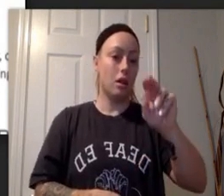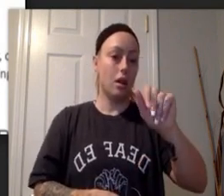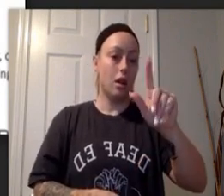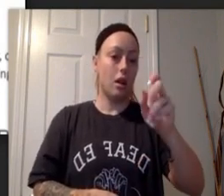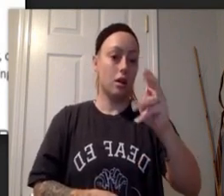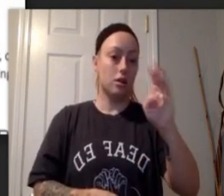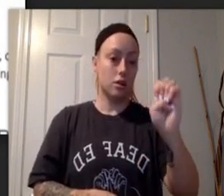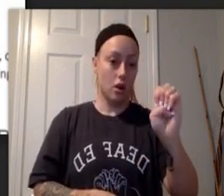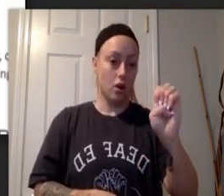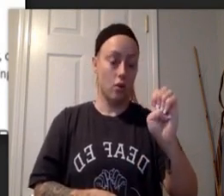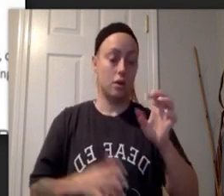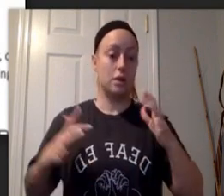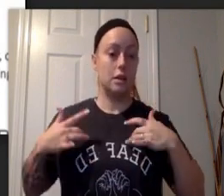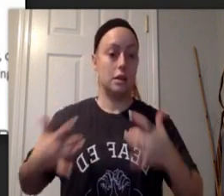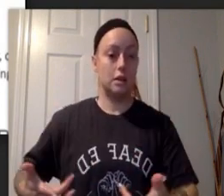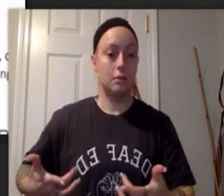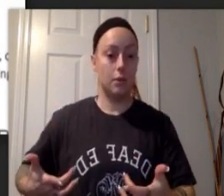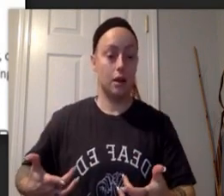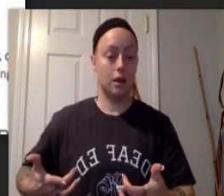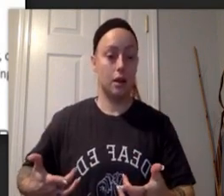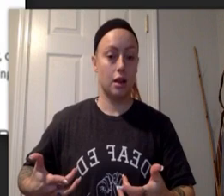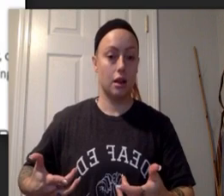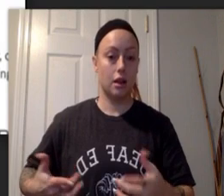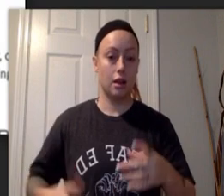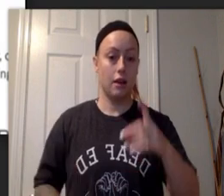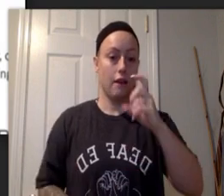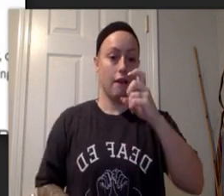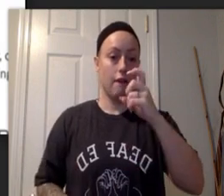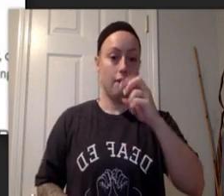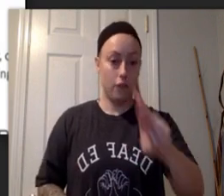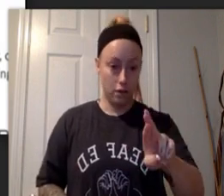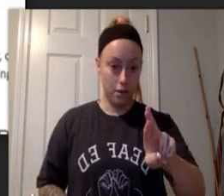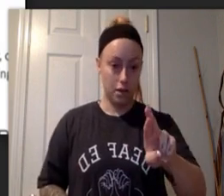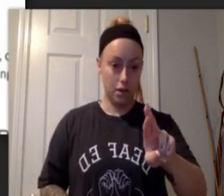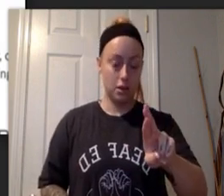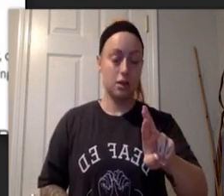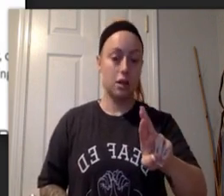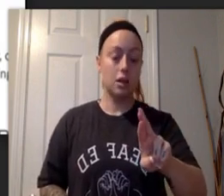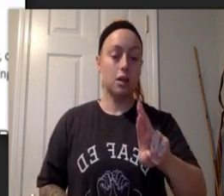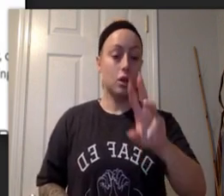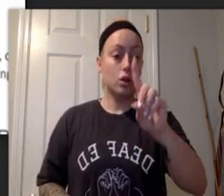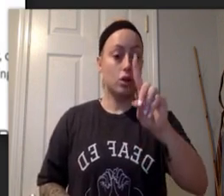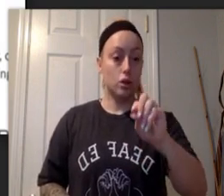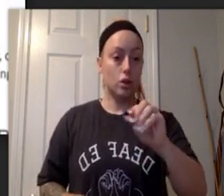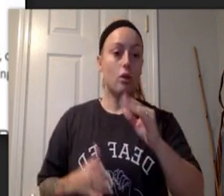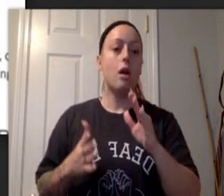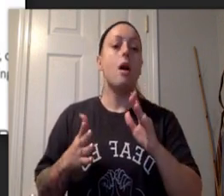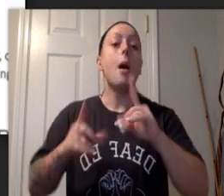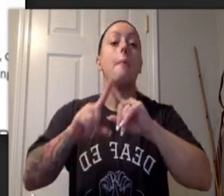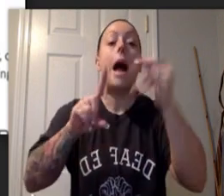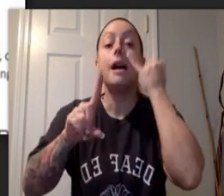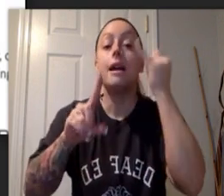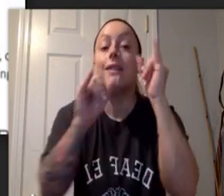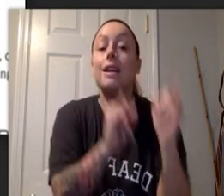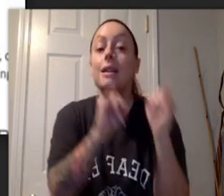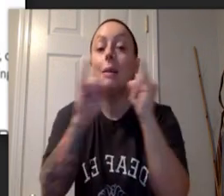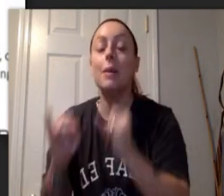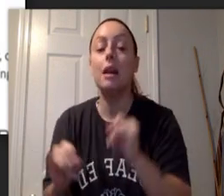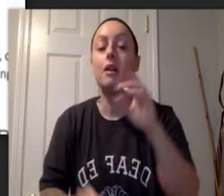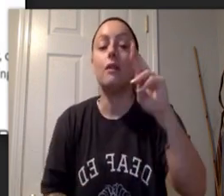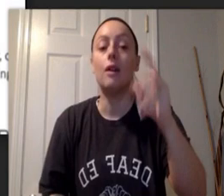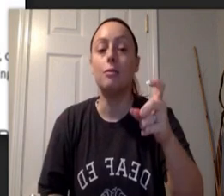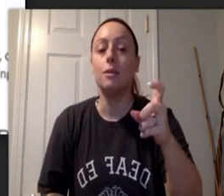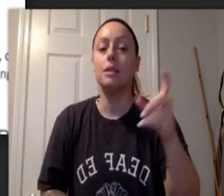there. Most chain pharmacies do opt into this, but most independent pharmacies do not. So it's